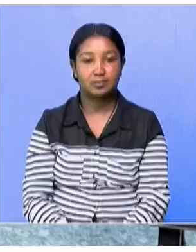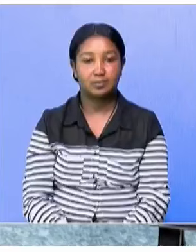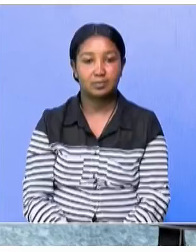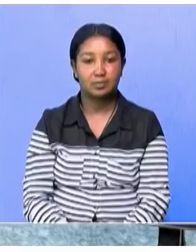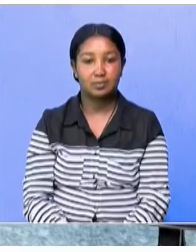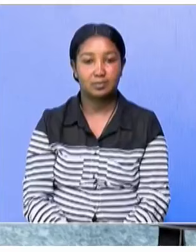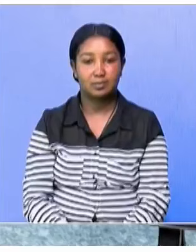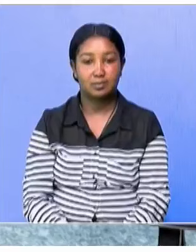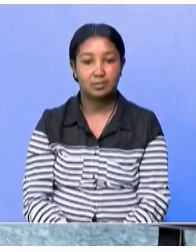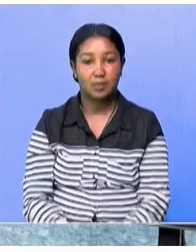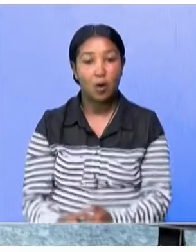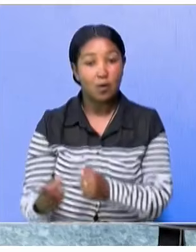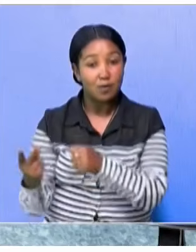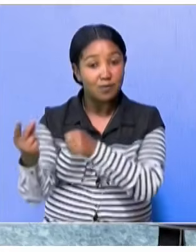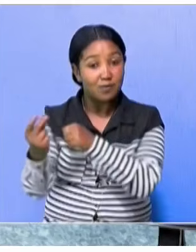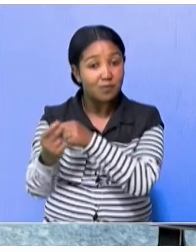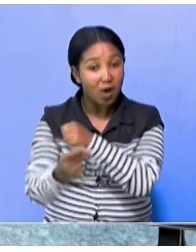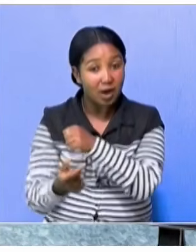because of